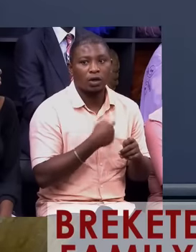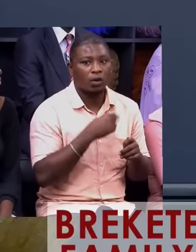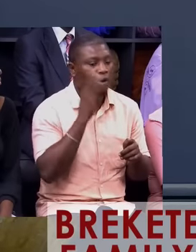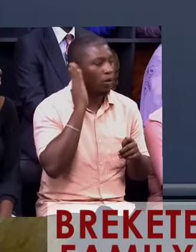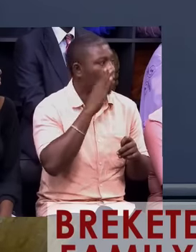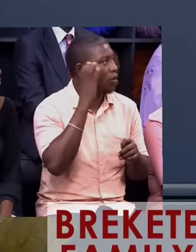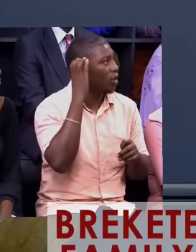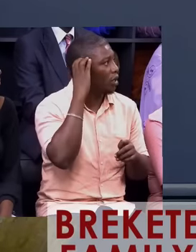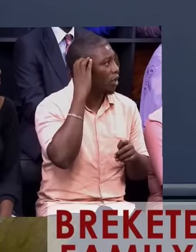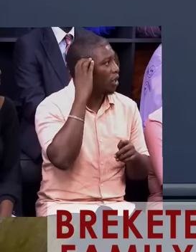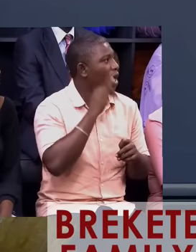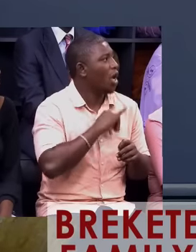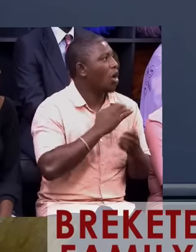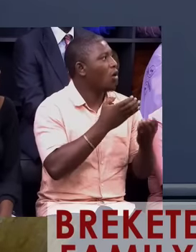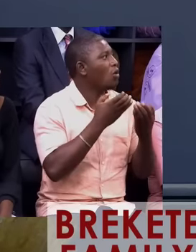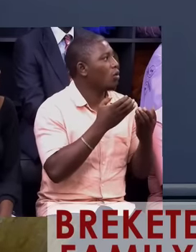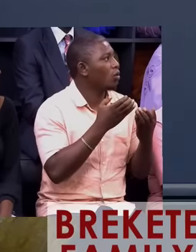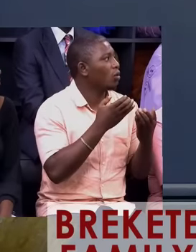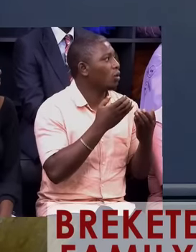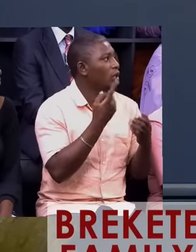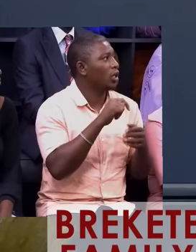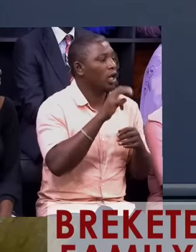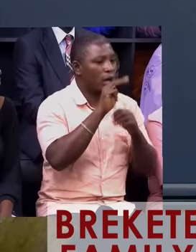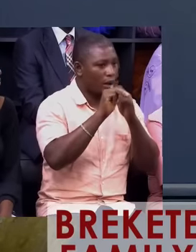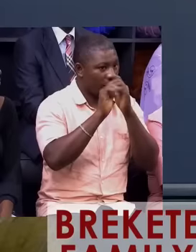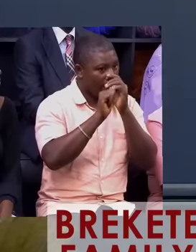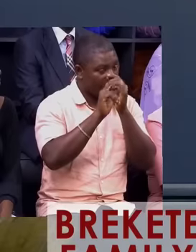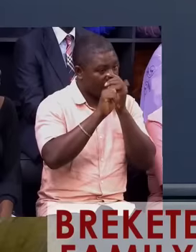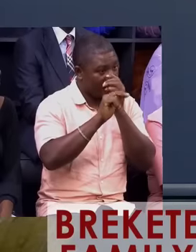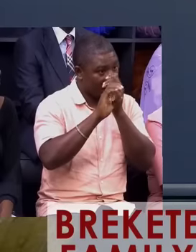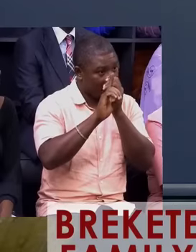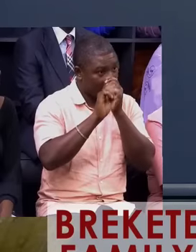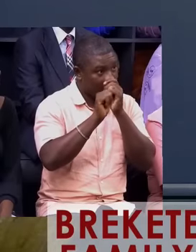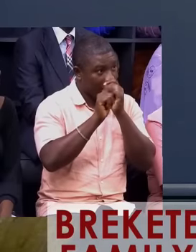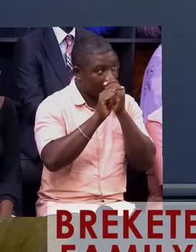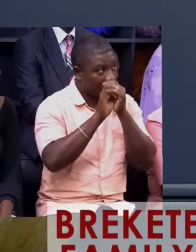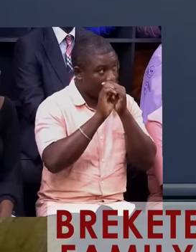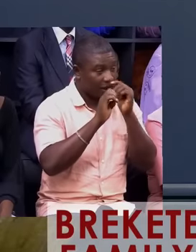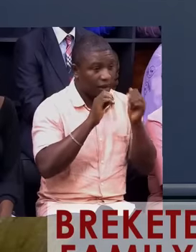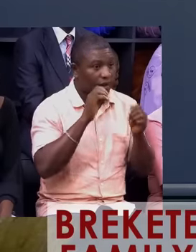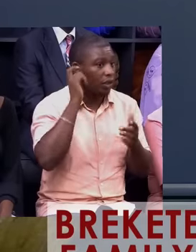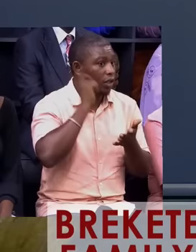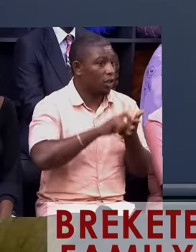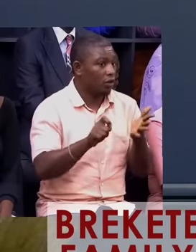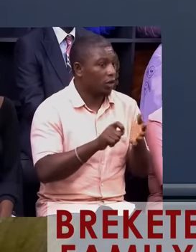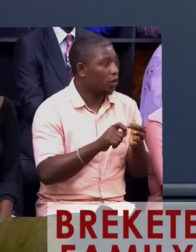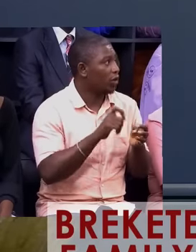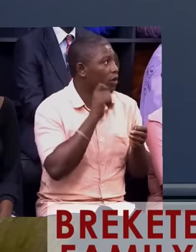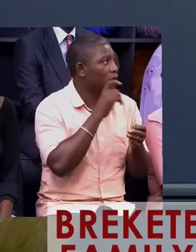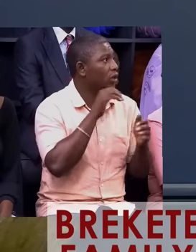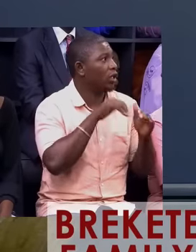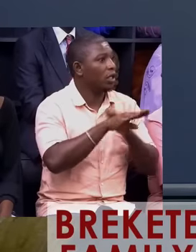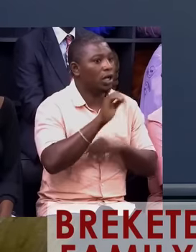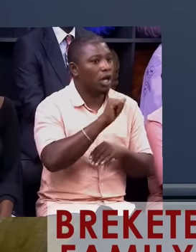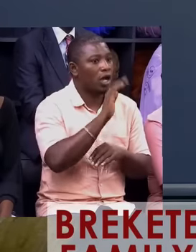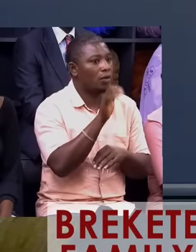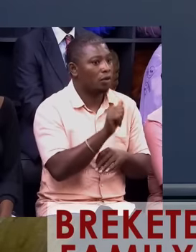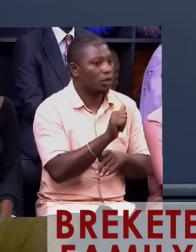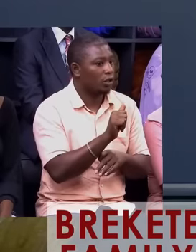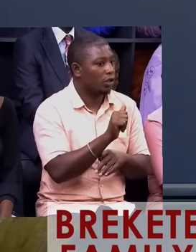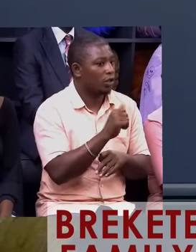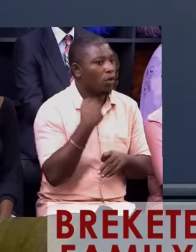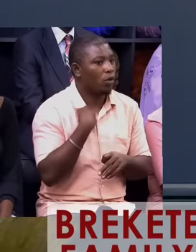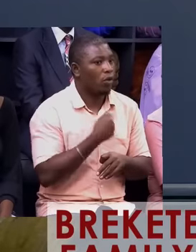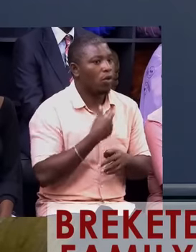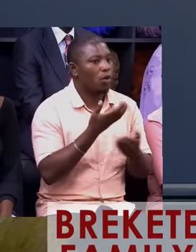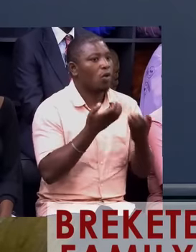hear I want make the Mandate secretary as you be say Lego she be she enter Abuja